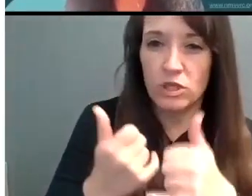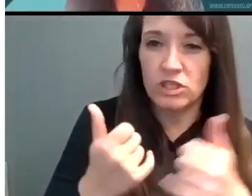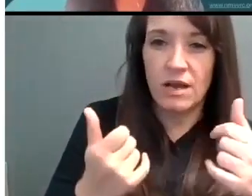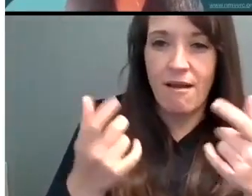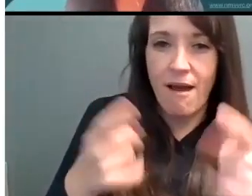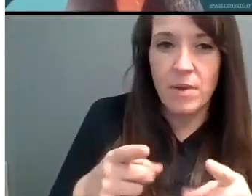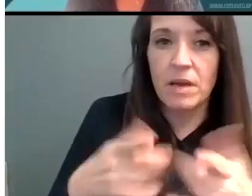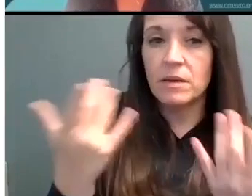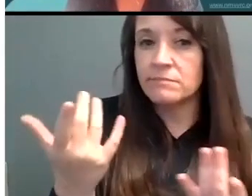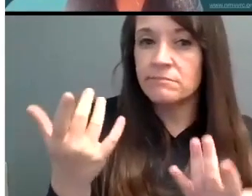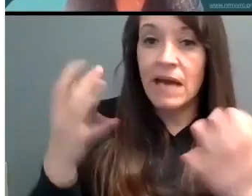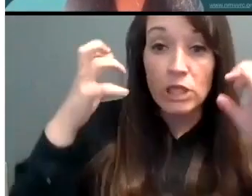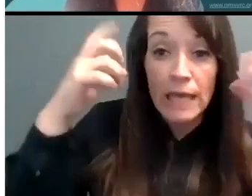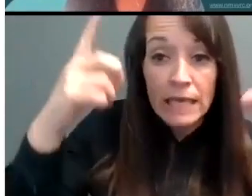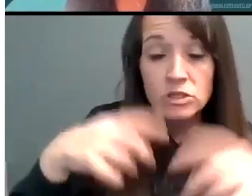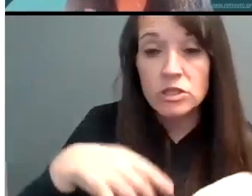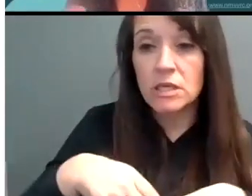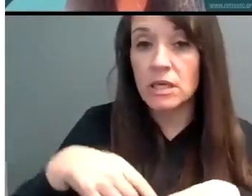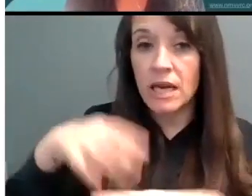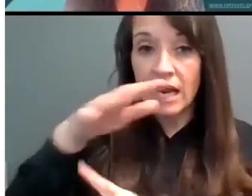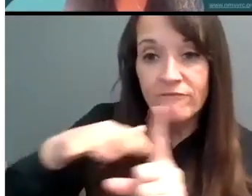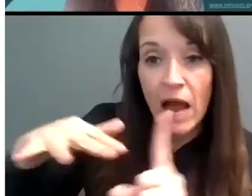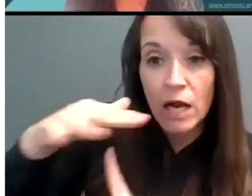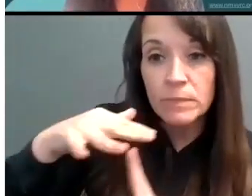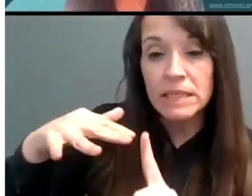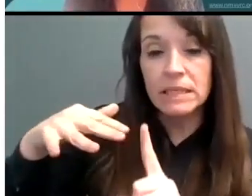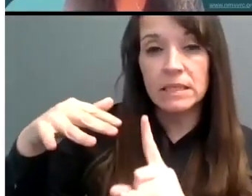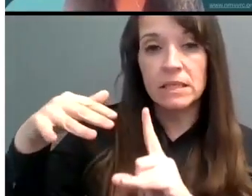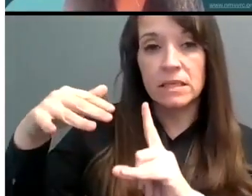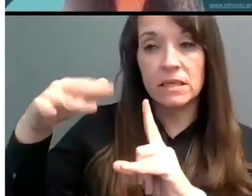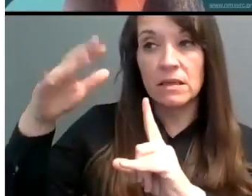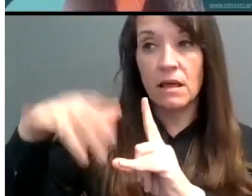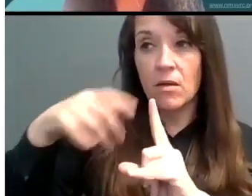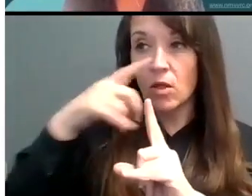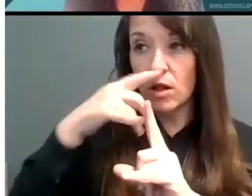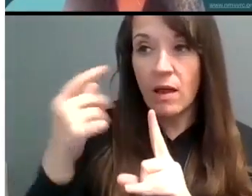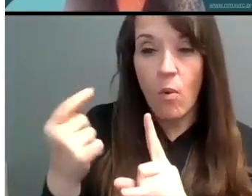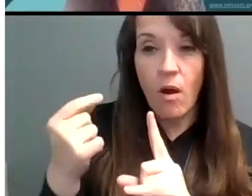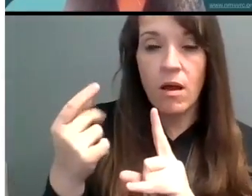that we are able to get. They are kind of our